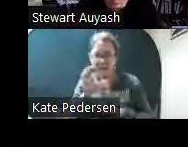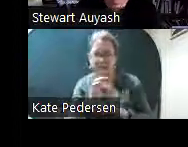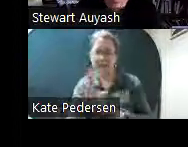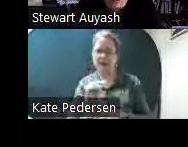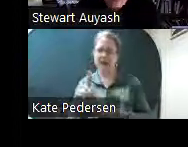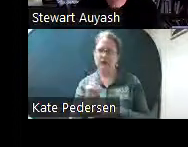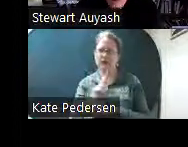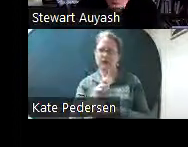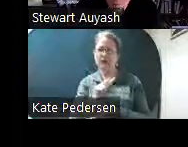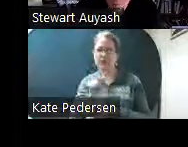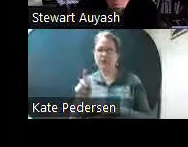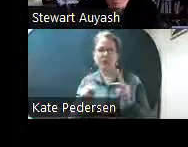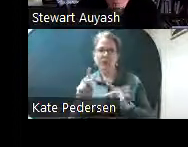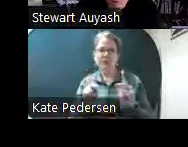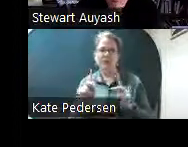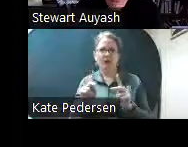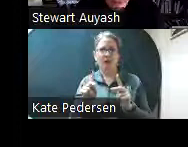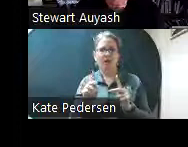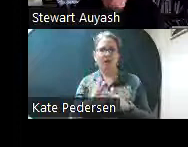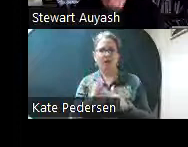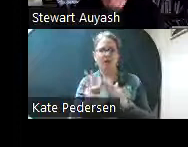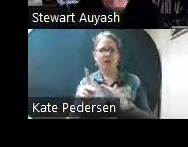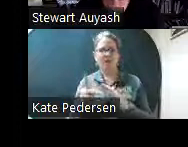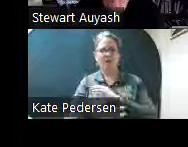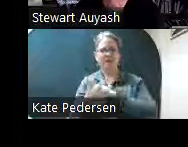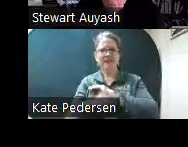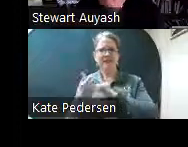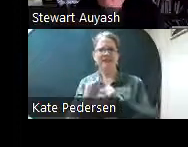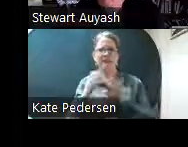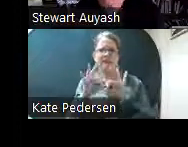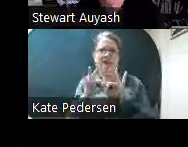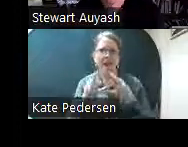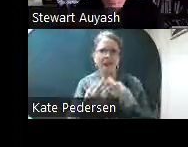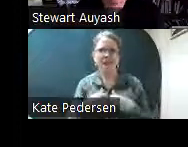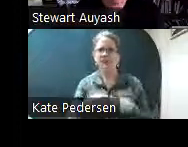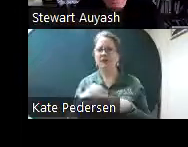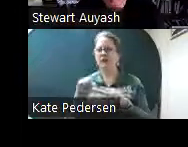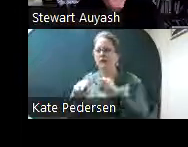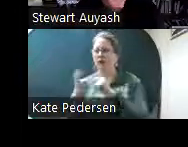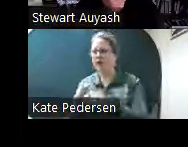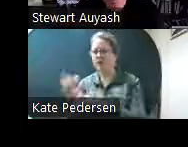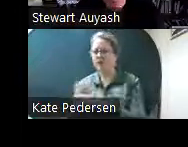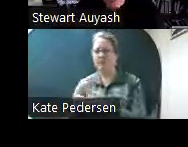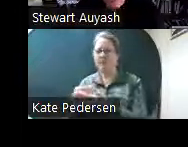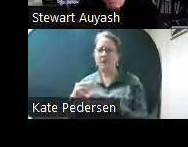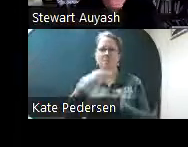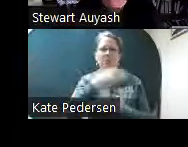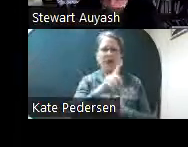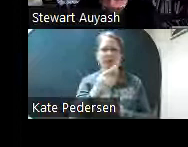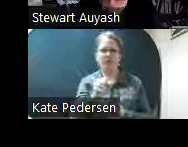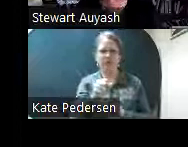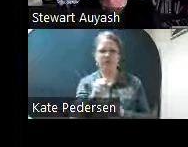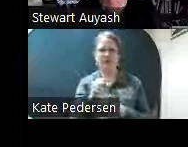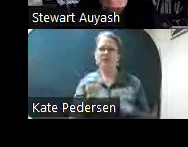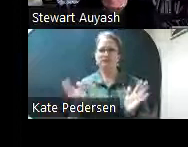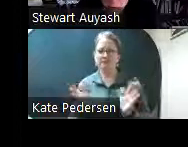people who end up stealing from their families, their friends, from anybody to get their